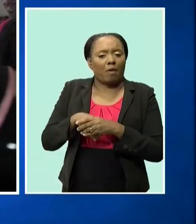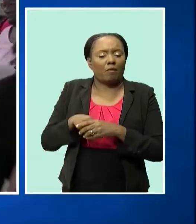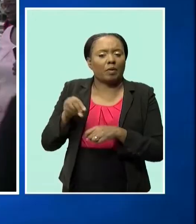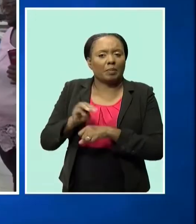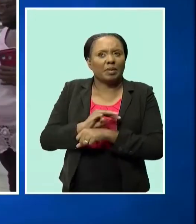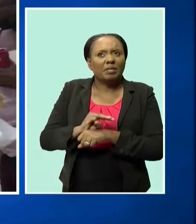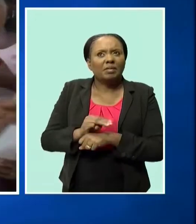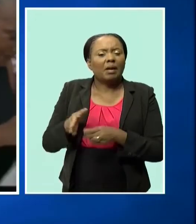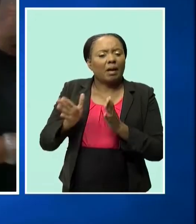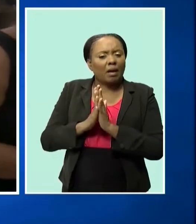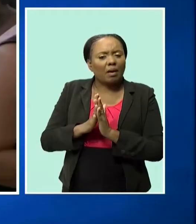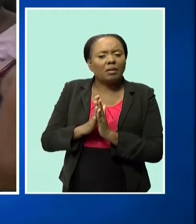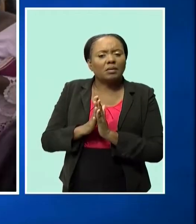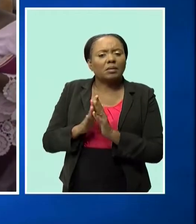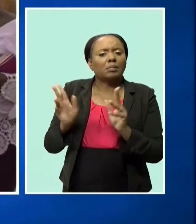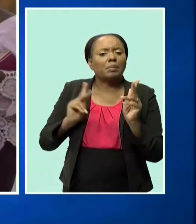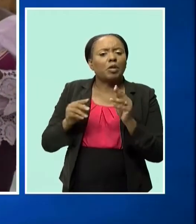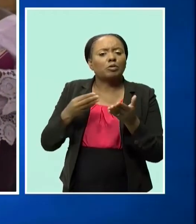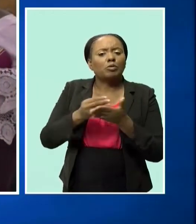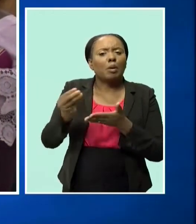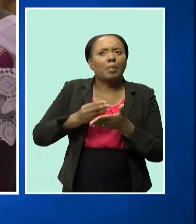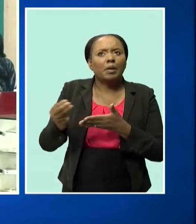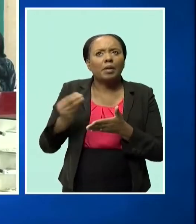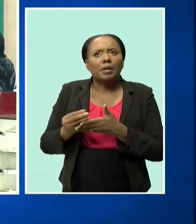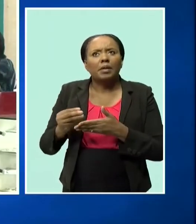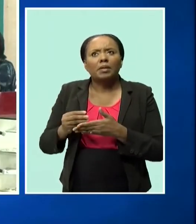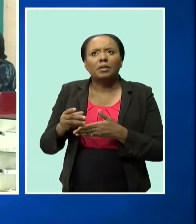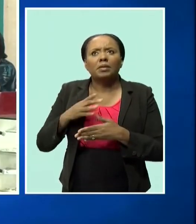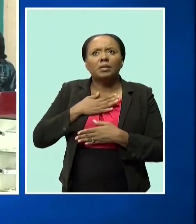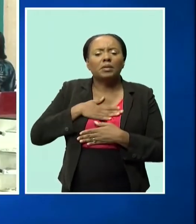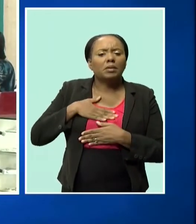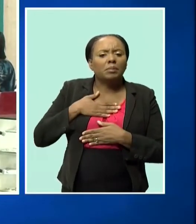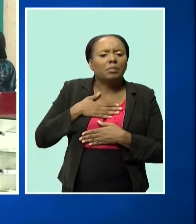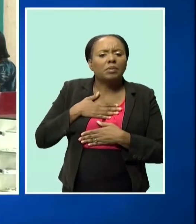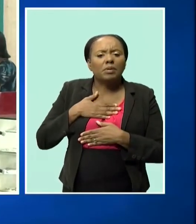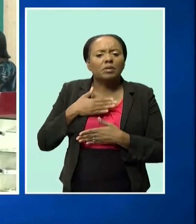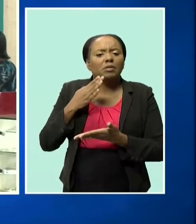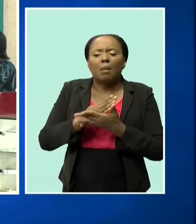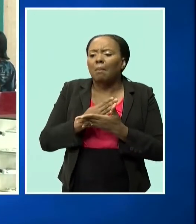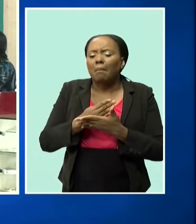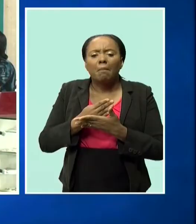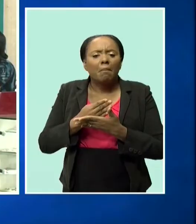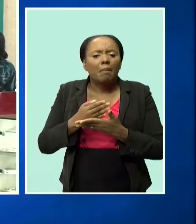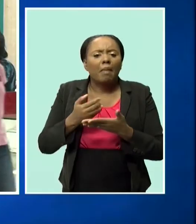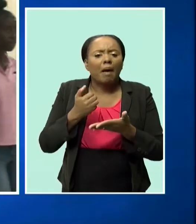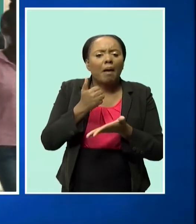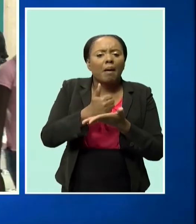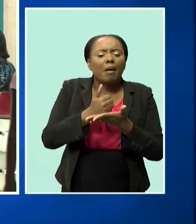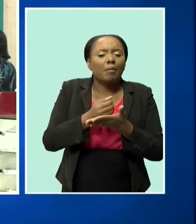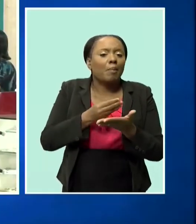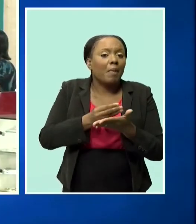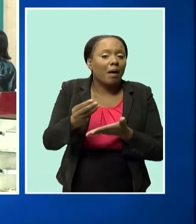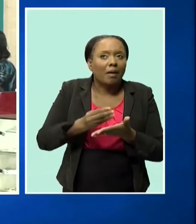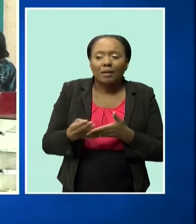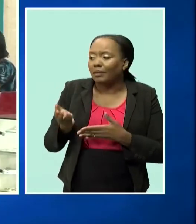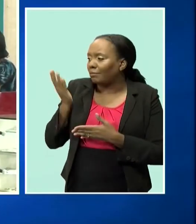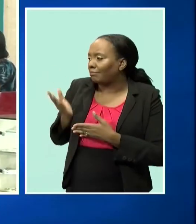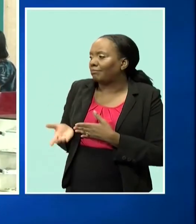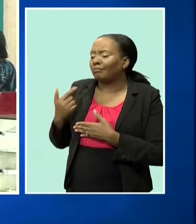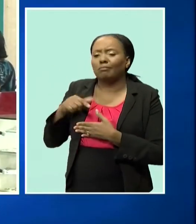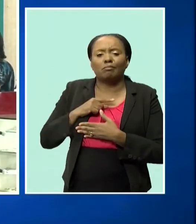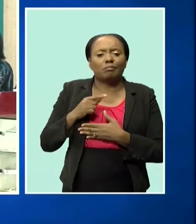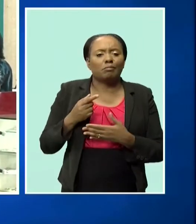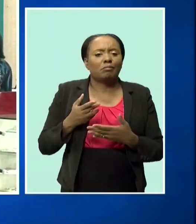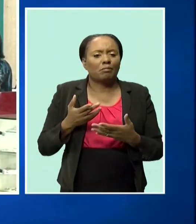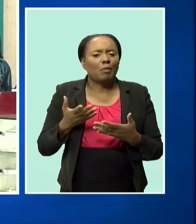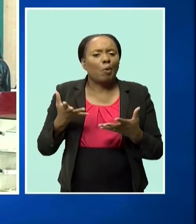to support the young business people. We don't only want you to see them and to talk to them, but we want you to spend